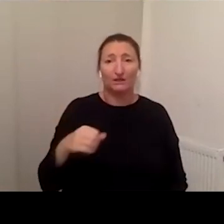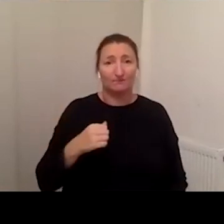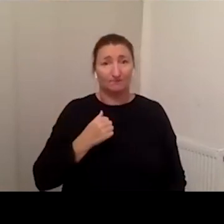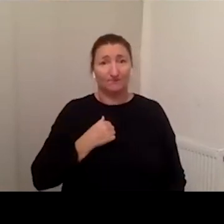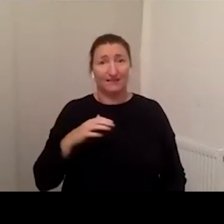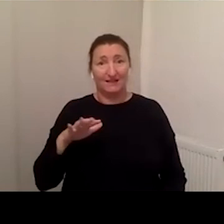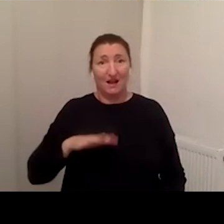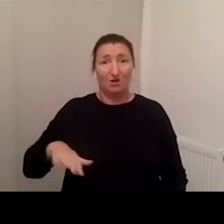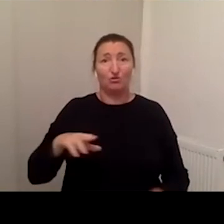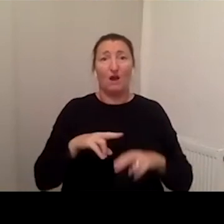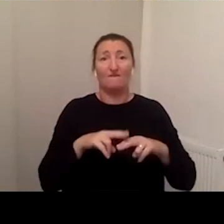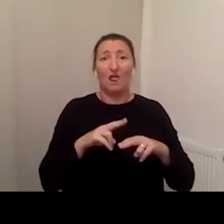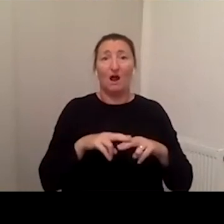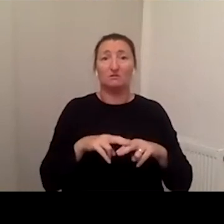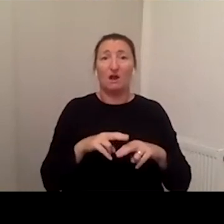most conservative